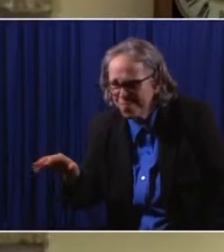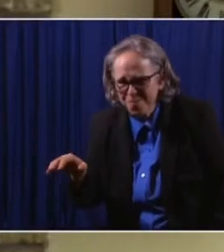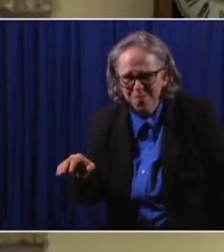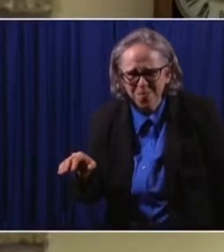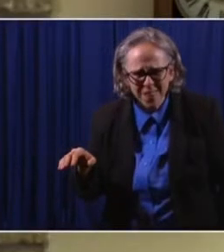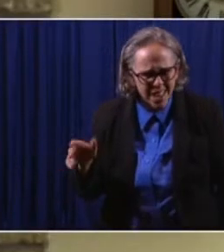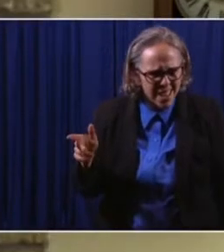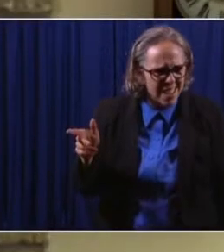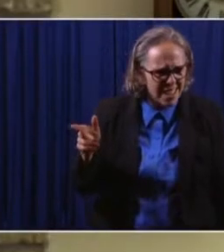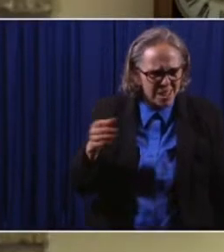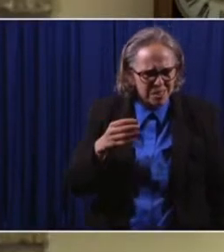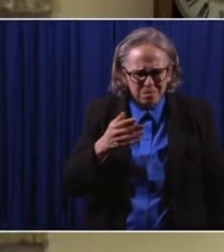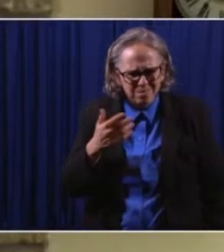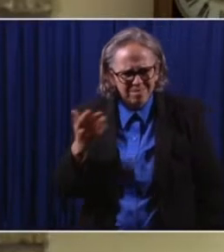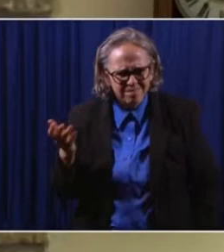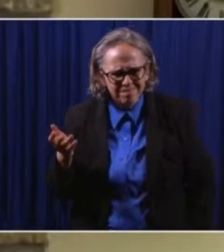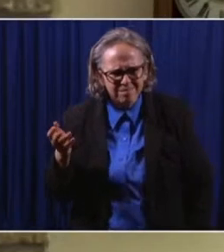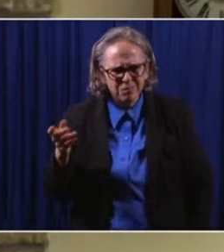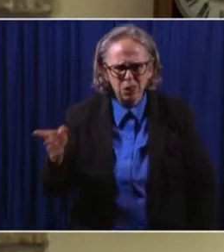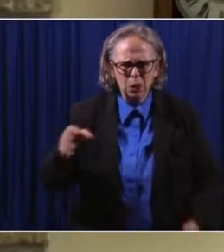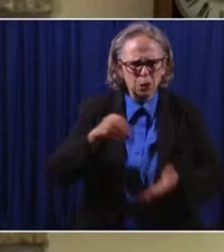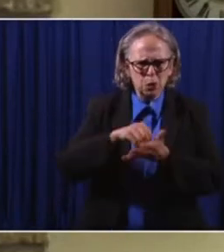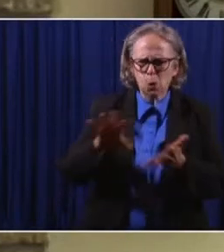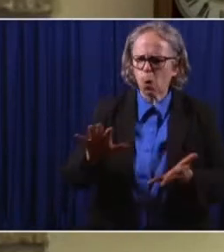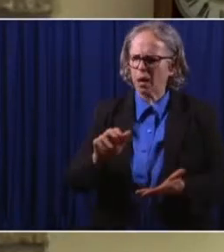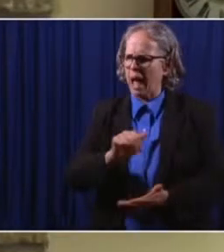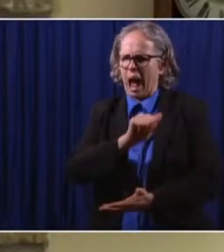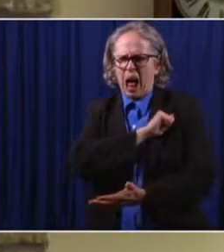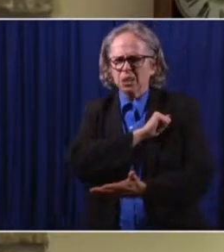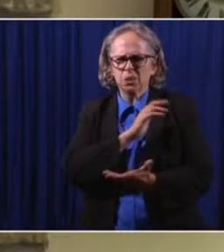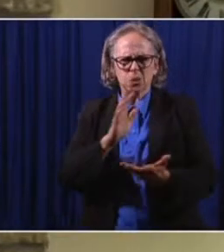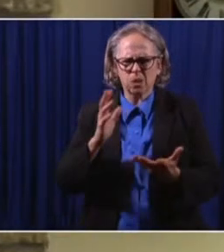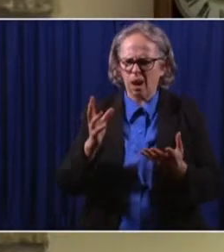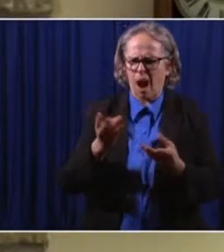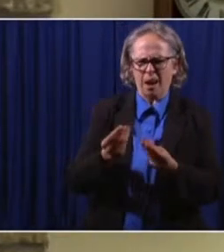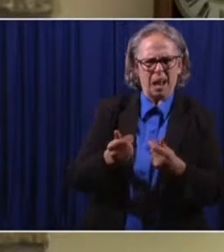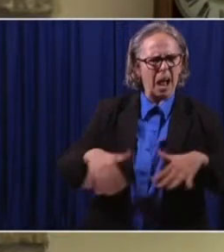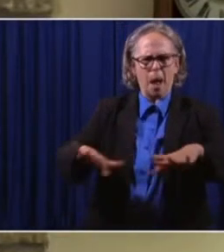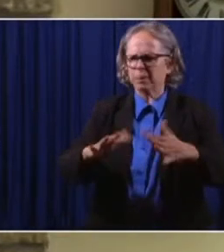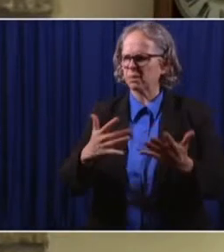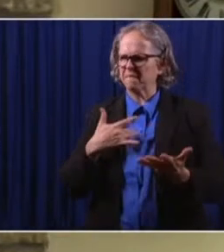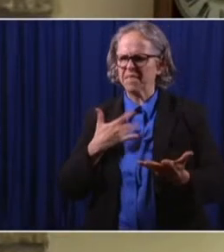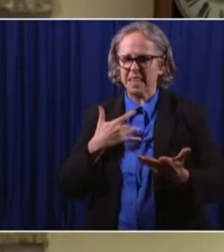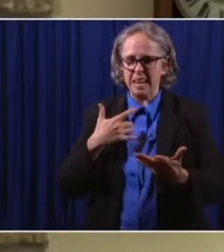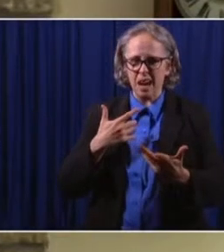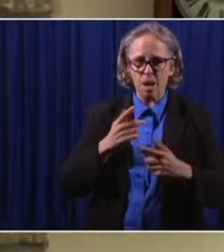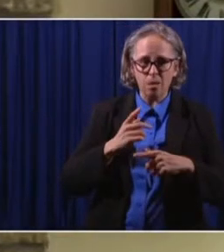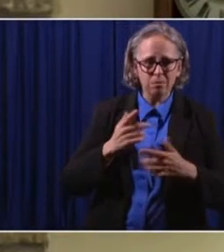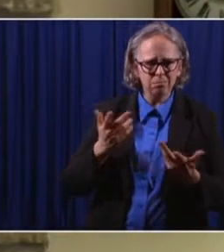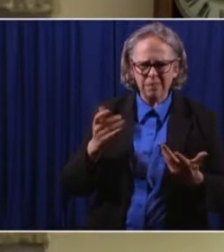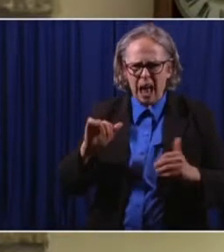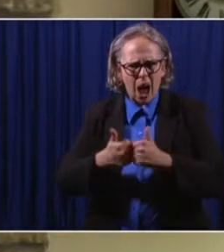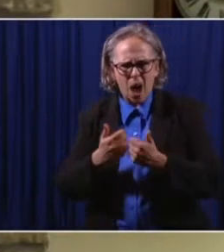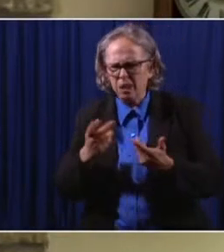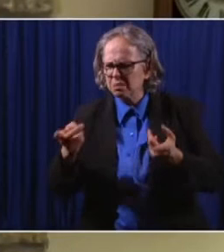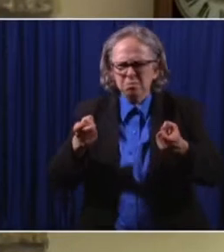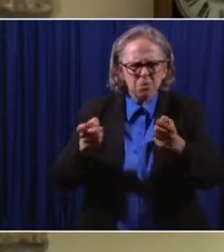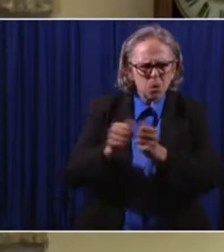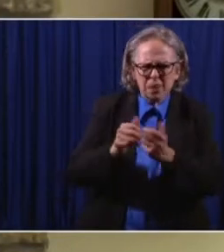about the student attitude on campus. I mean, how are people dealing with this? I mean,